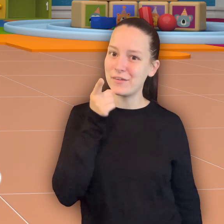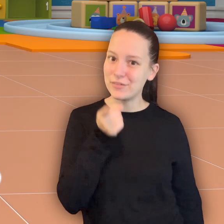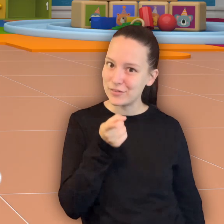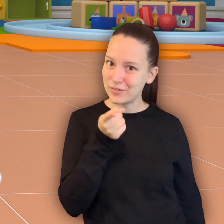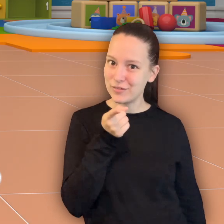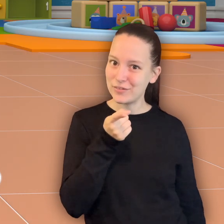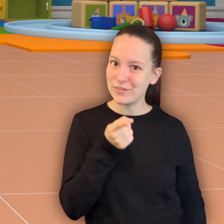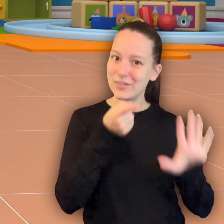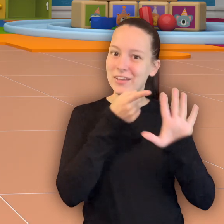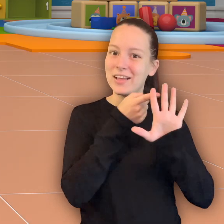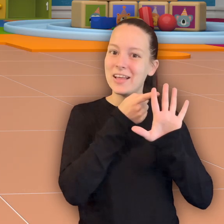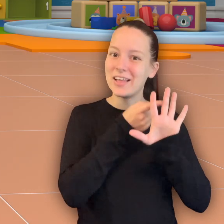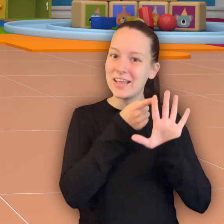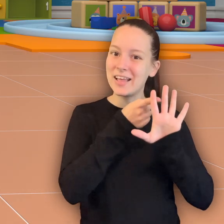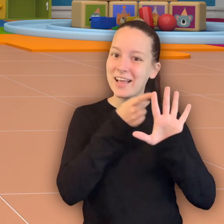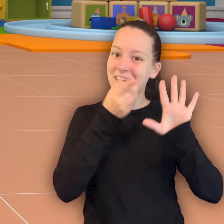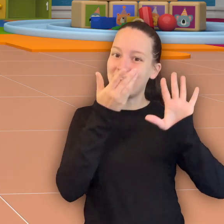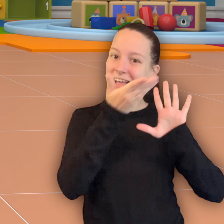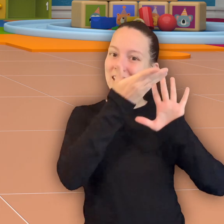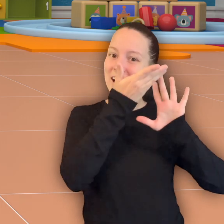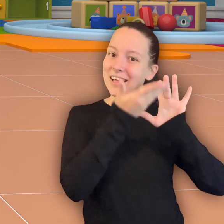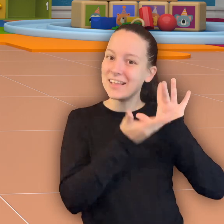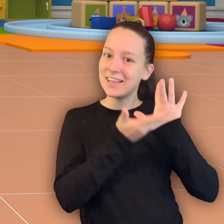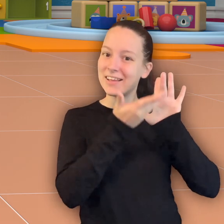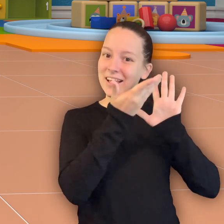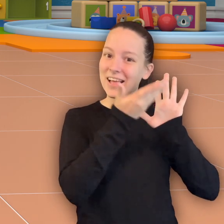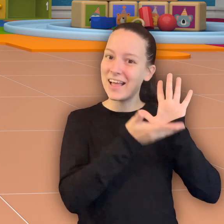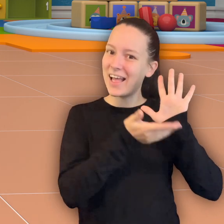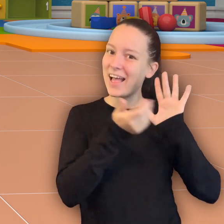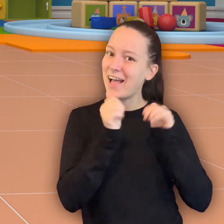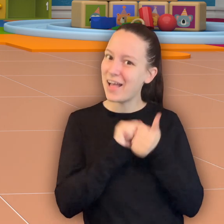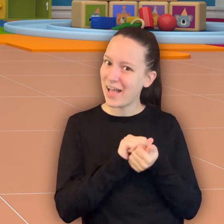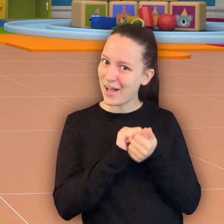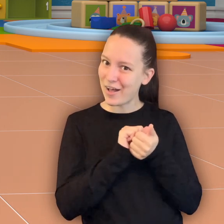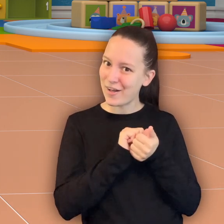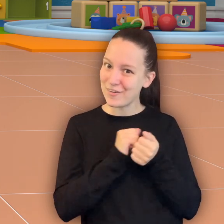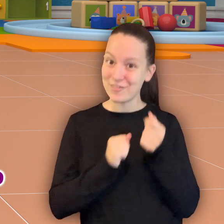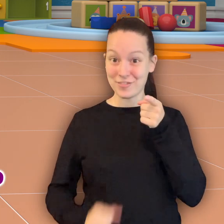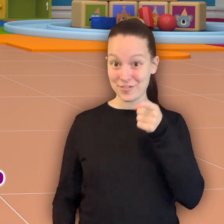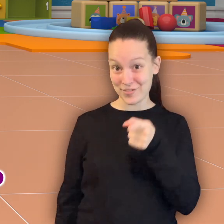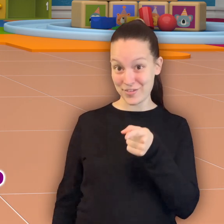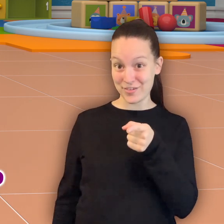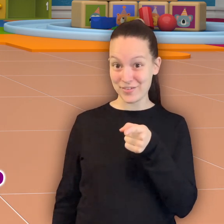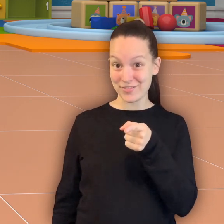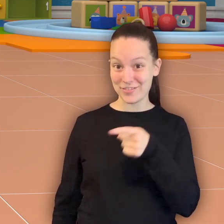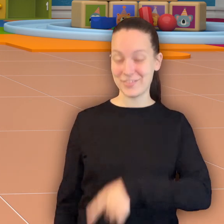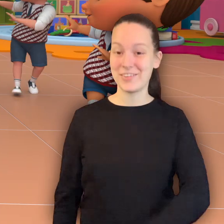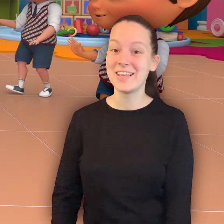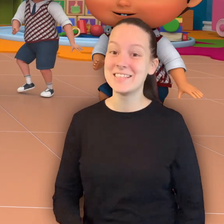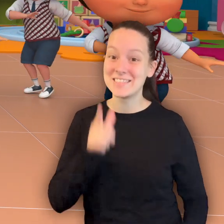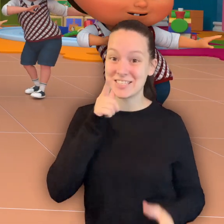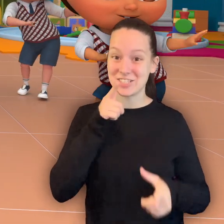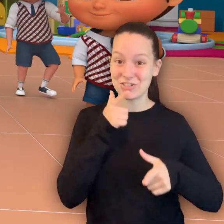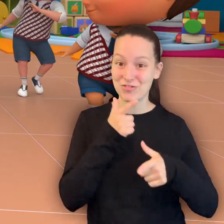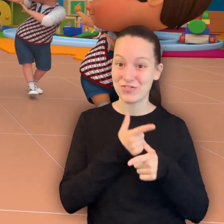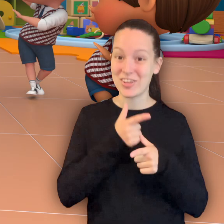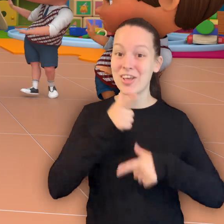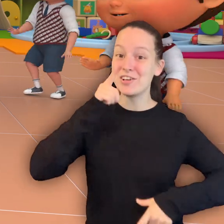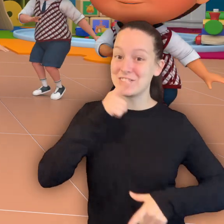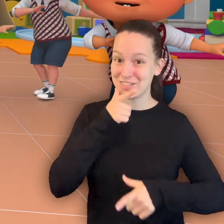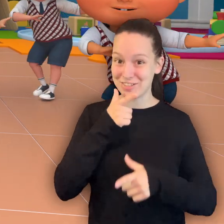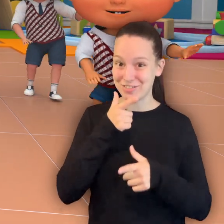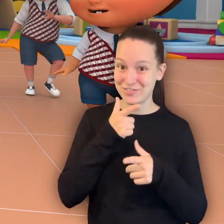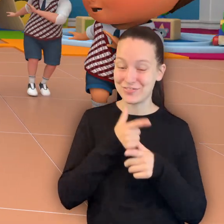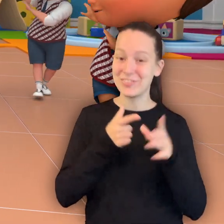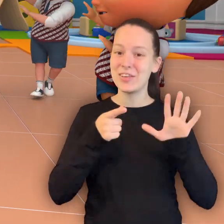where are you? Here I am, here I am, how do you do? Sister